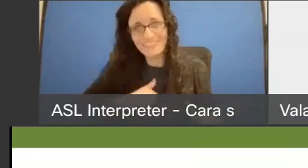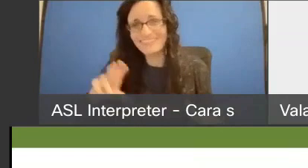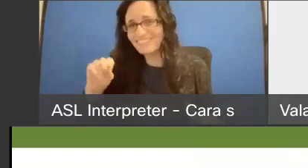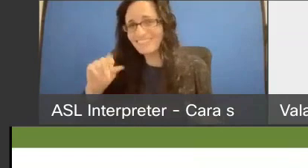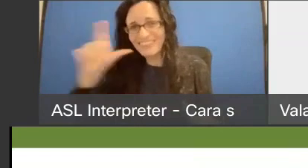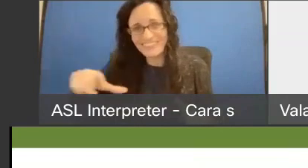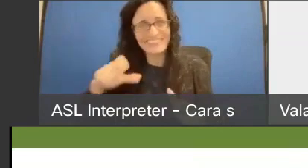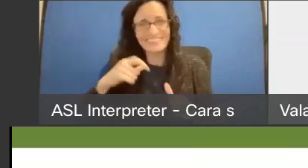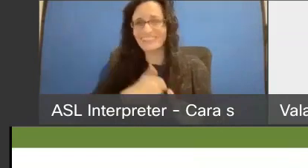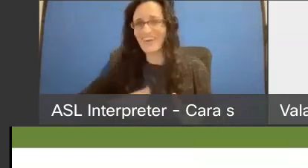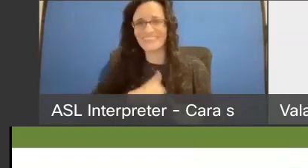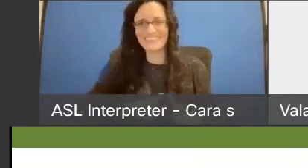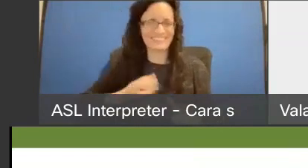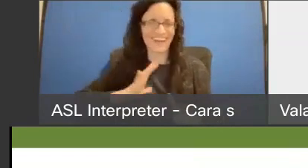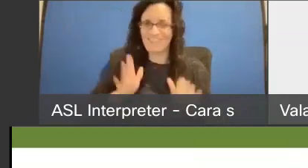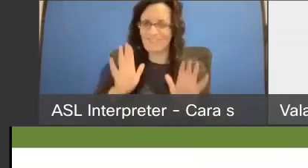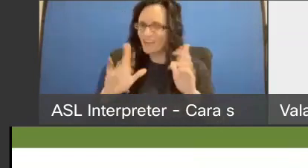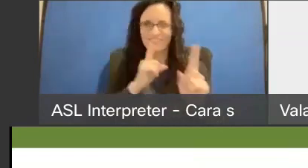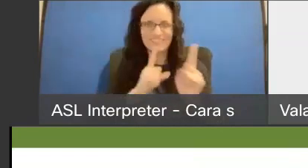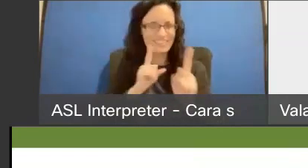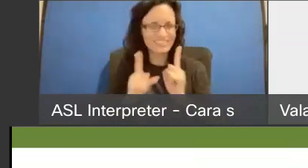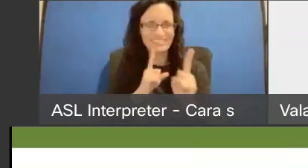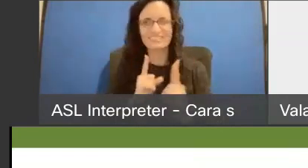Yeah, Felicia. Yeah, please. No bad questions here.